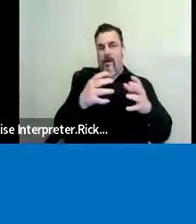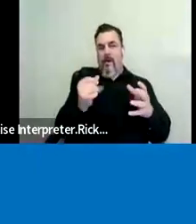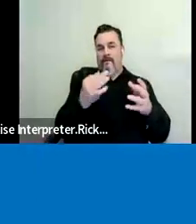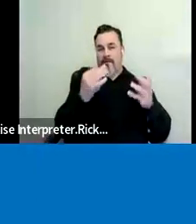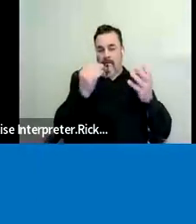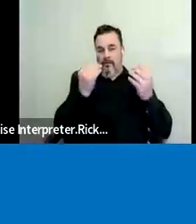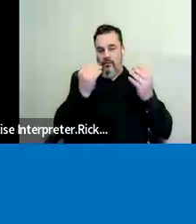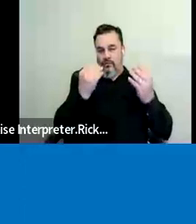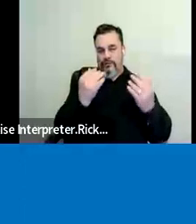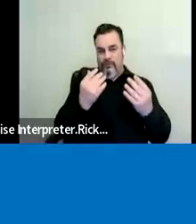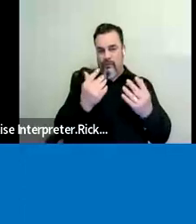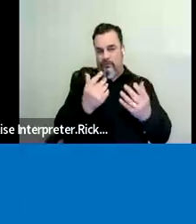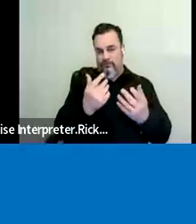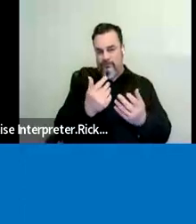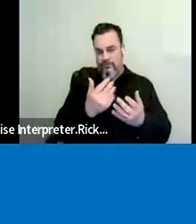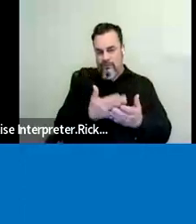resources?